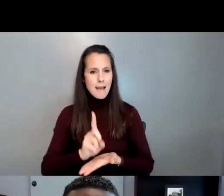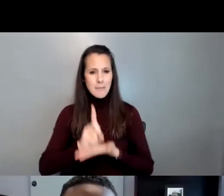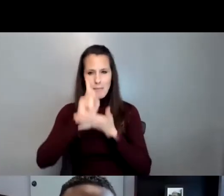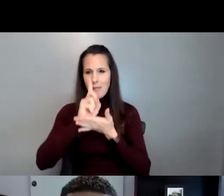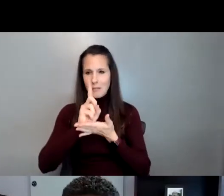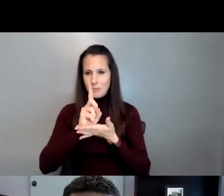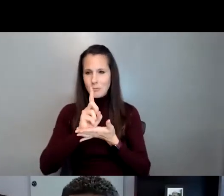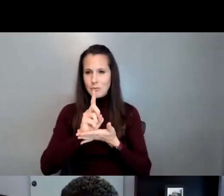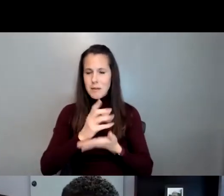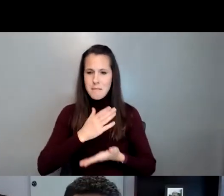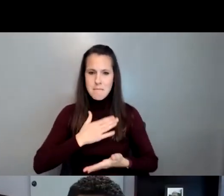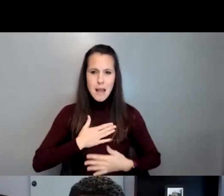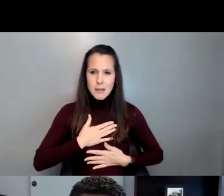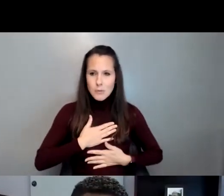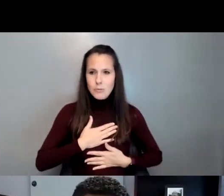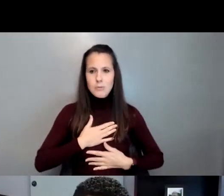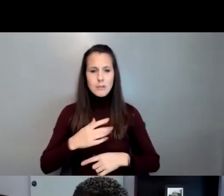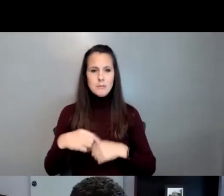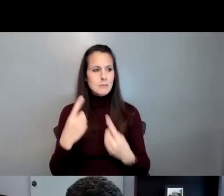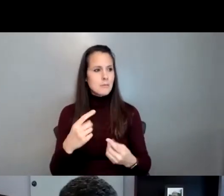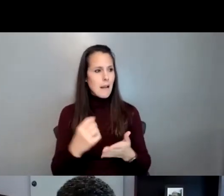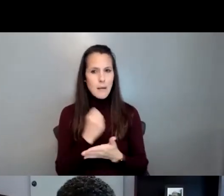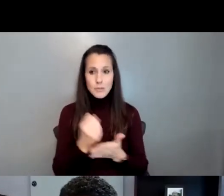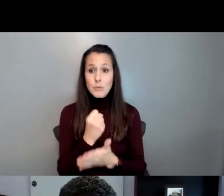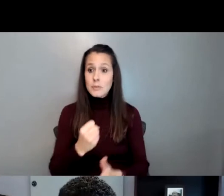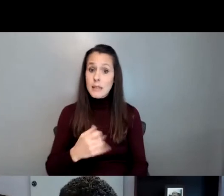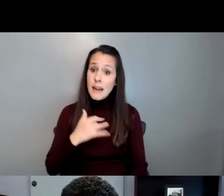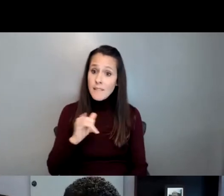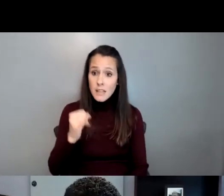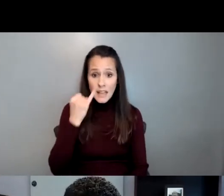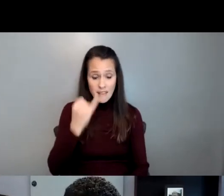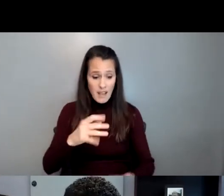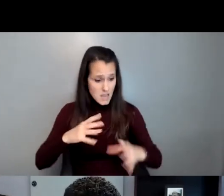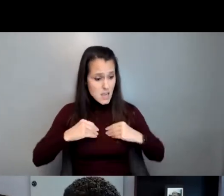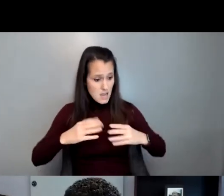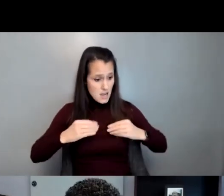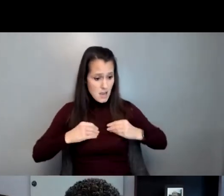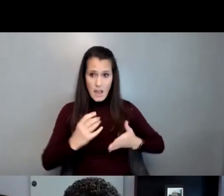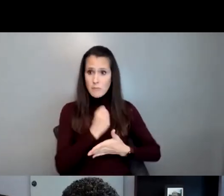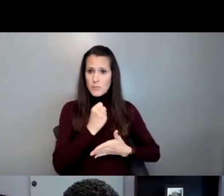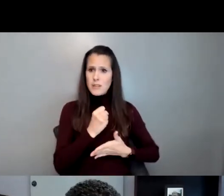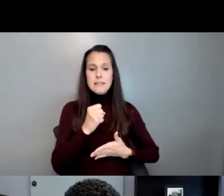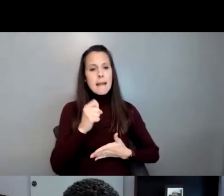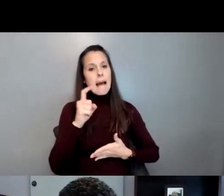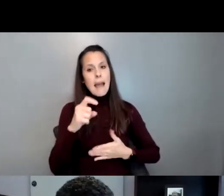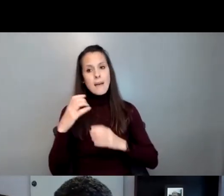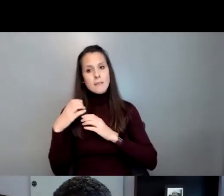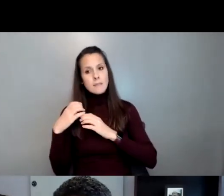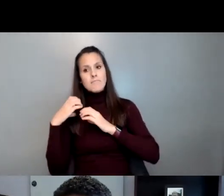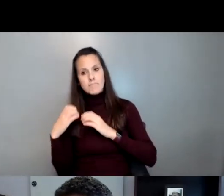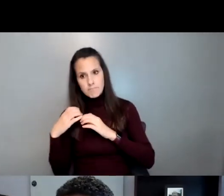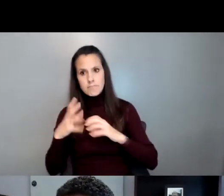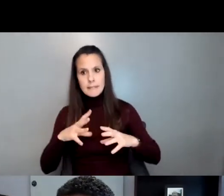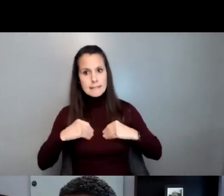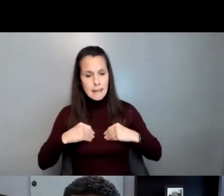The opportunities that I've had, and I believe that to whom much is given, much is expected. So even though many people think that the day you see